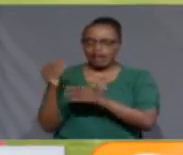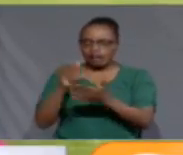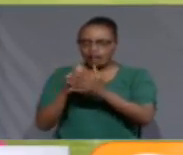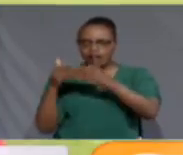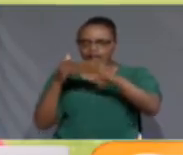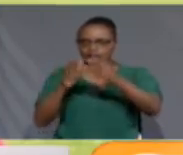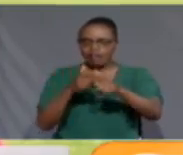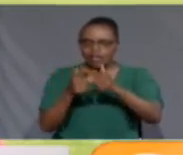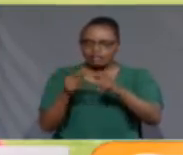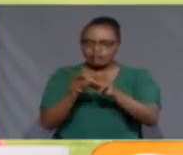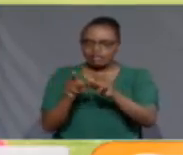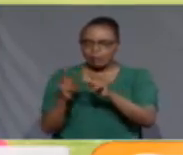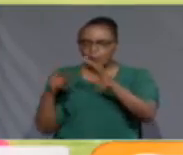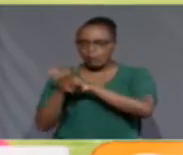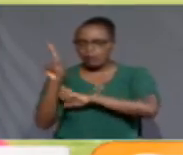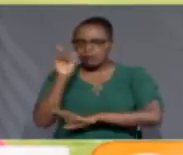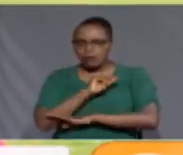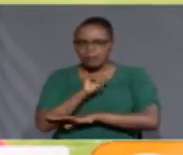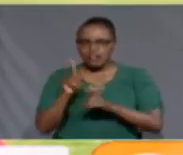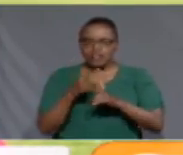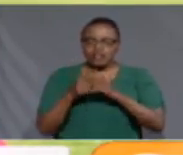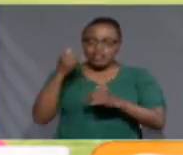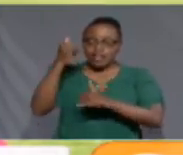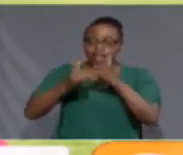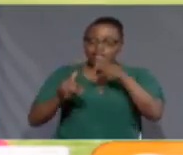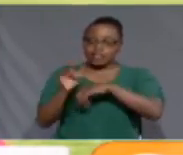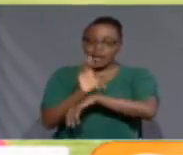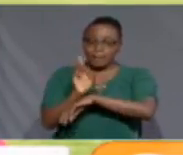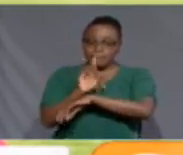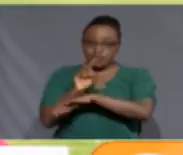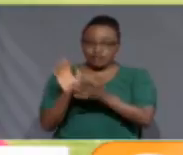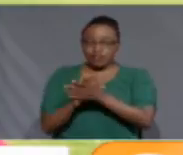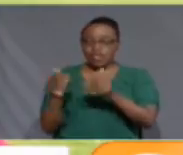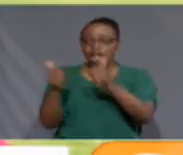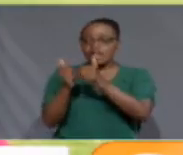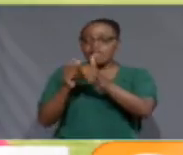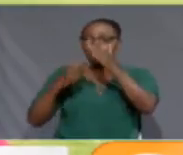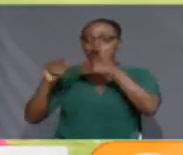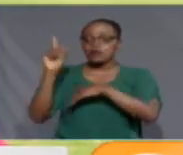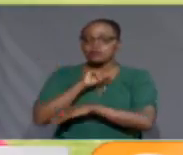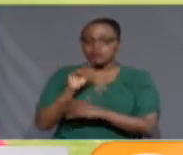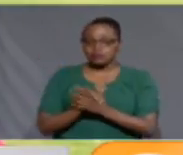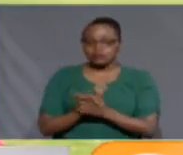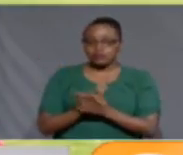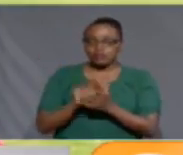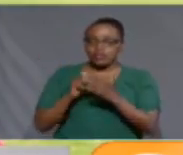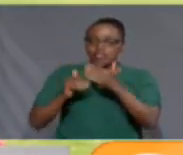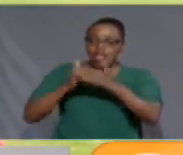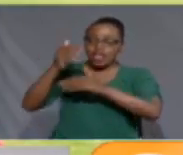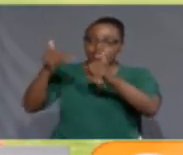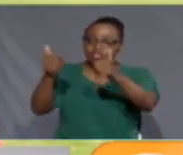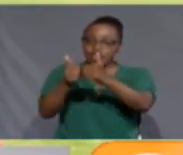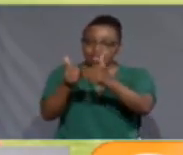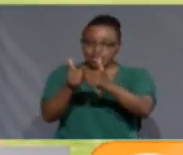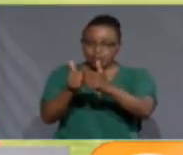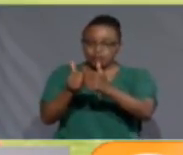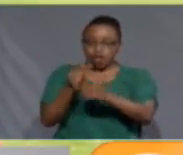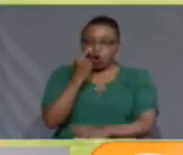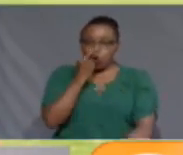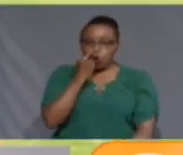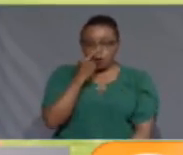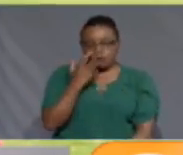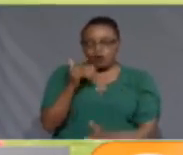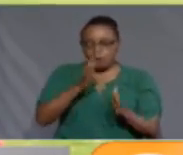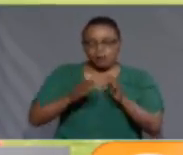tena tukakuja tukakomboa tukala hata chance last minute eh na free game tulikuwa tunashinda so na free game next tunaenda kucheza home na